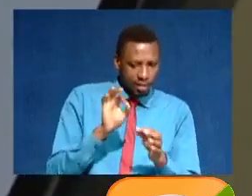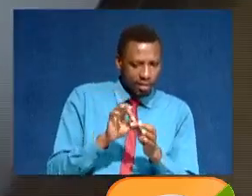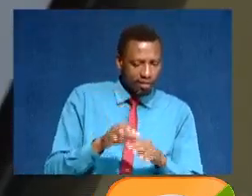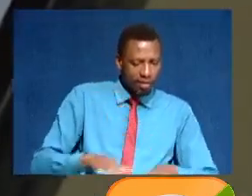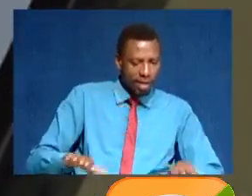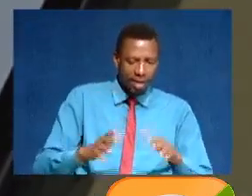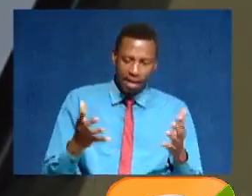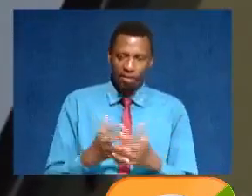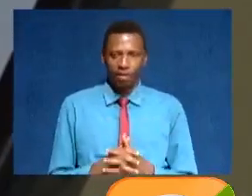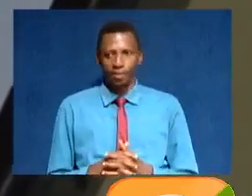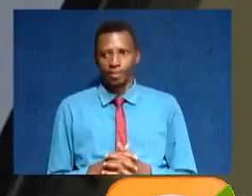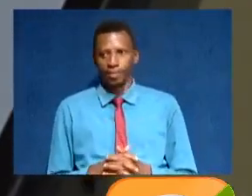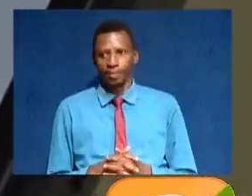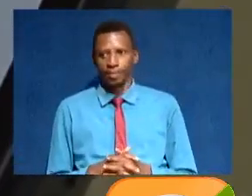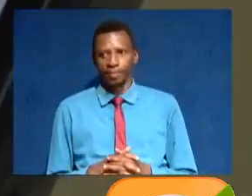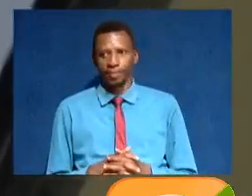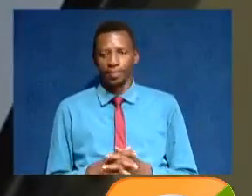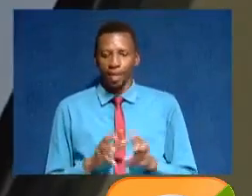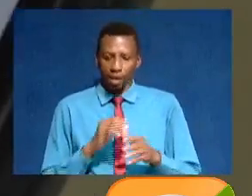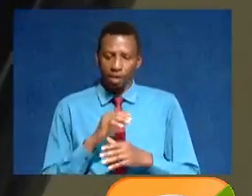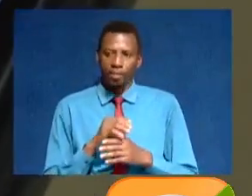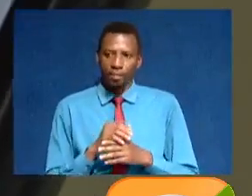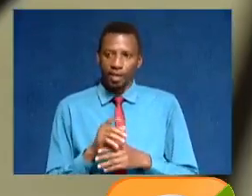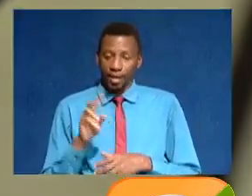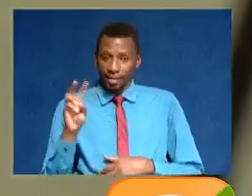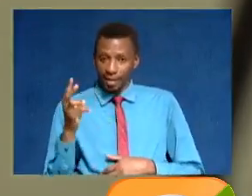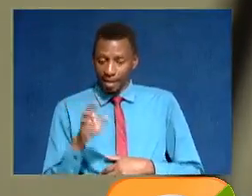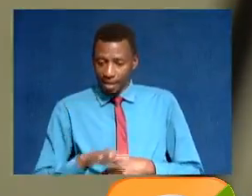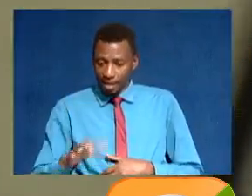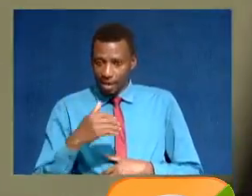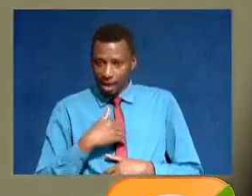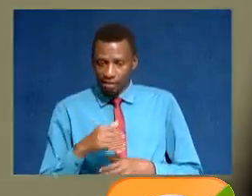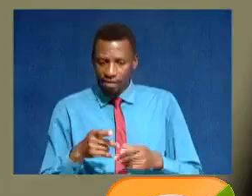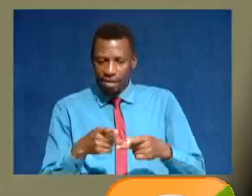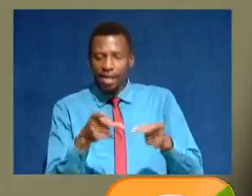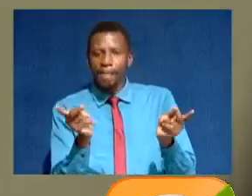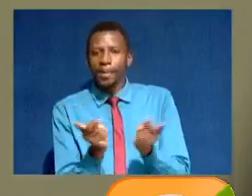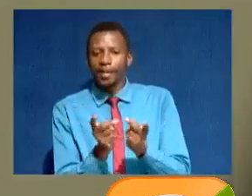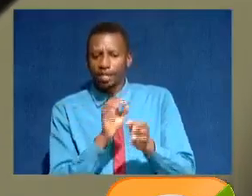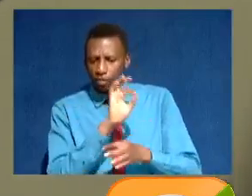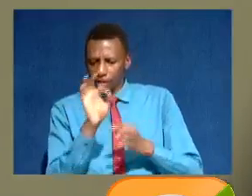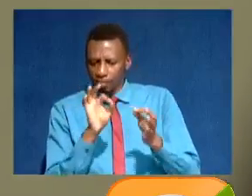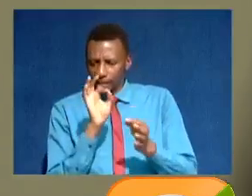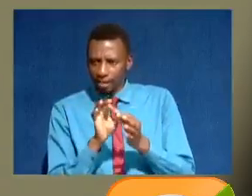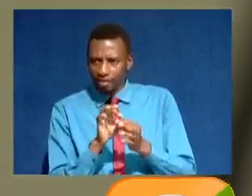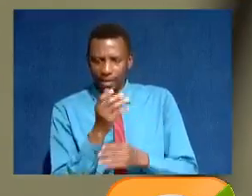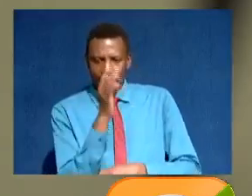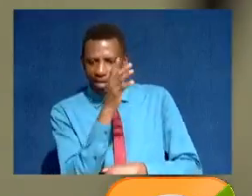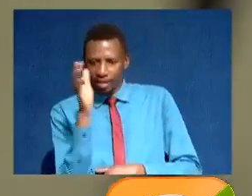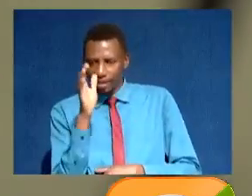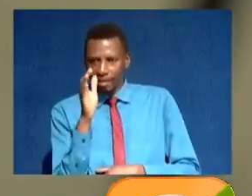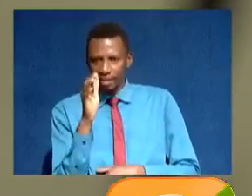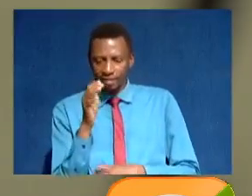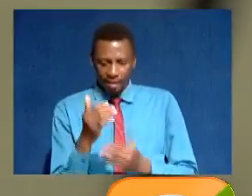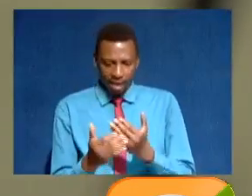But then all the information comes back together. The second base has the locations of the specific tree nurseries,